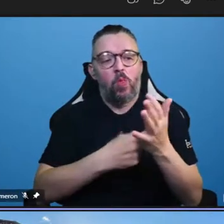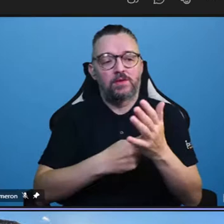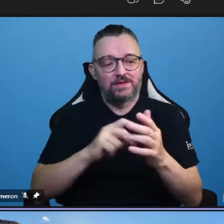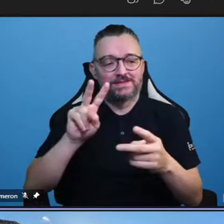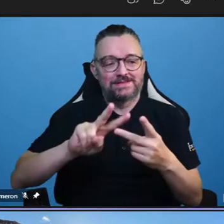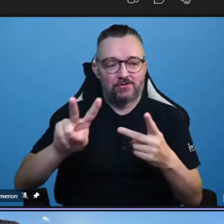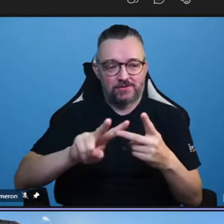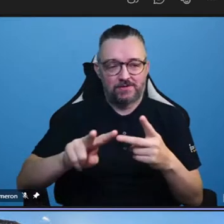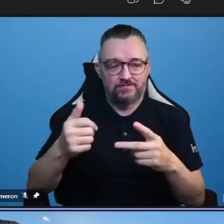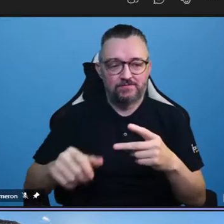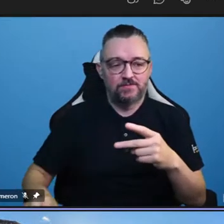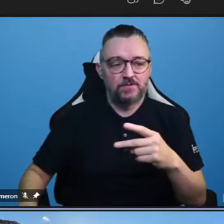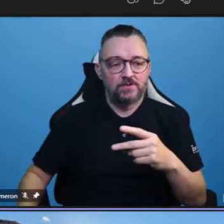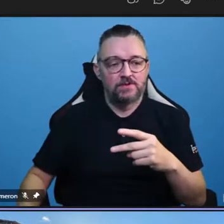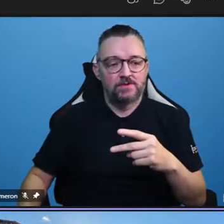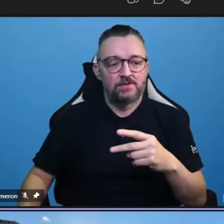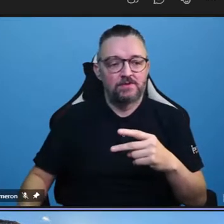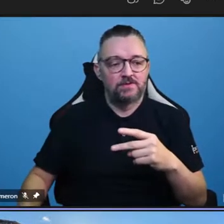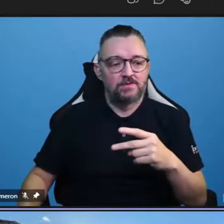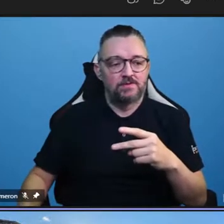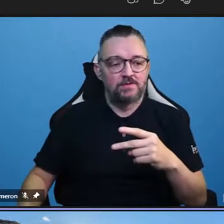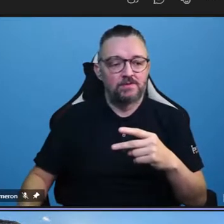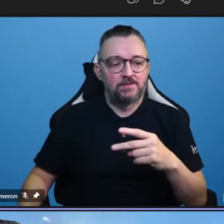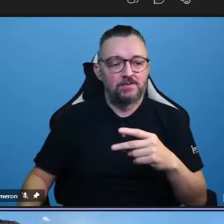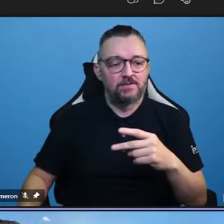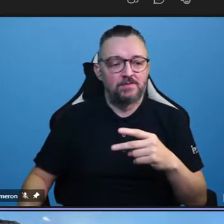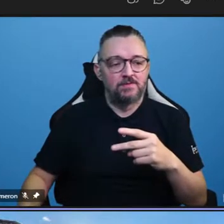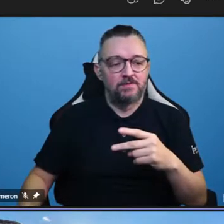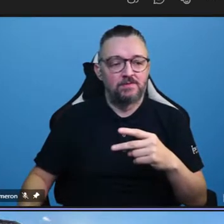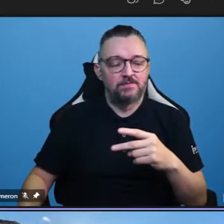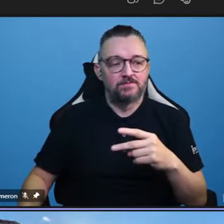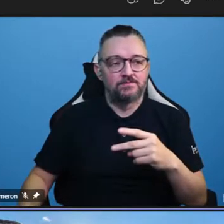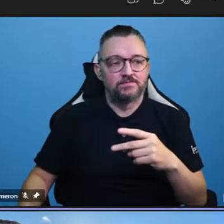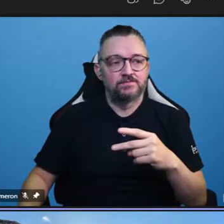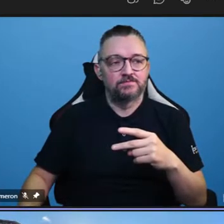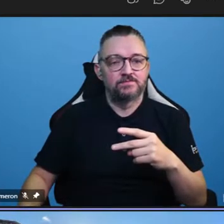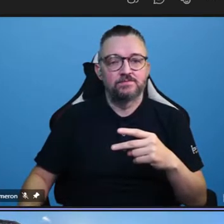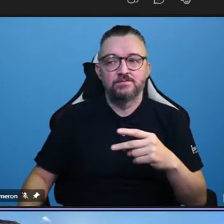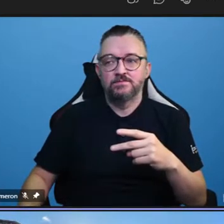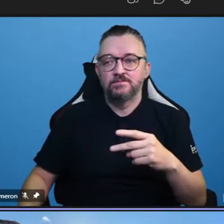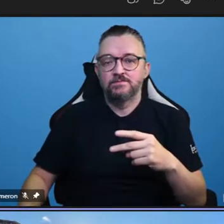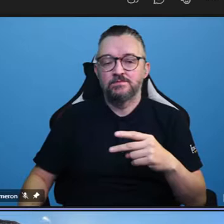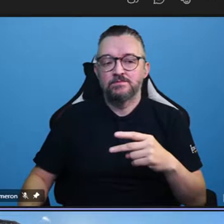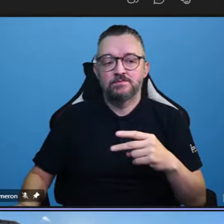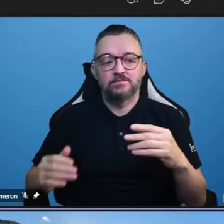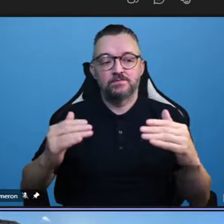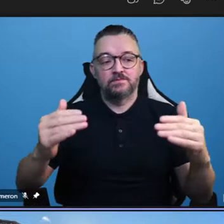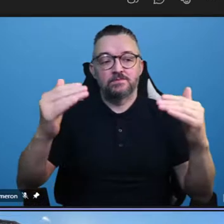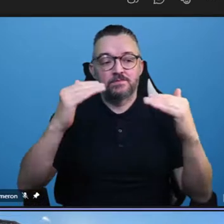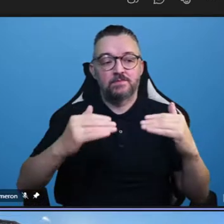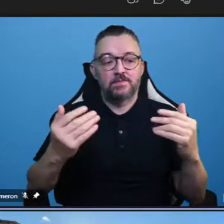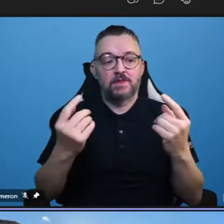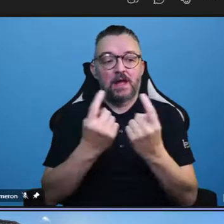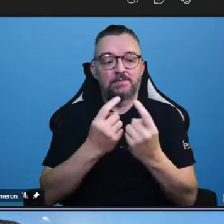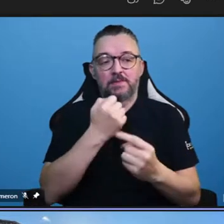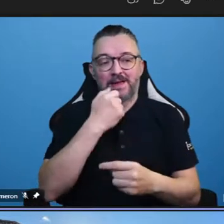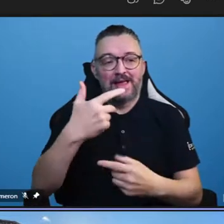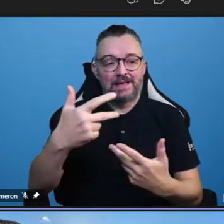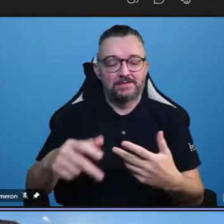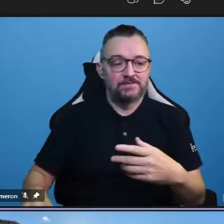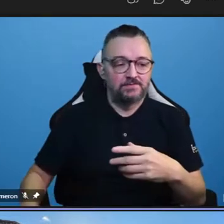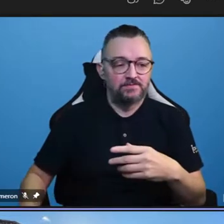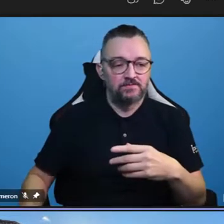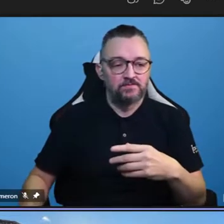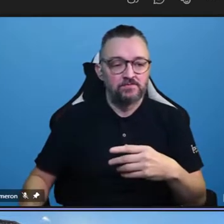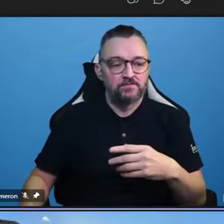Jeremy. So we can move on to the next item, item 8,